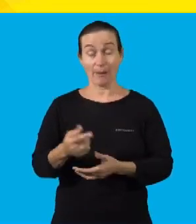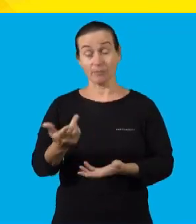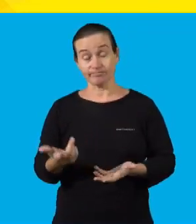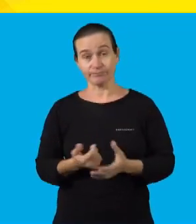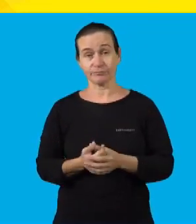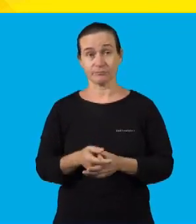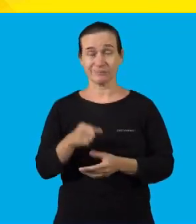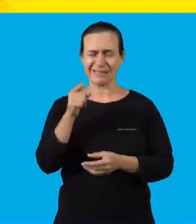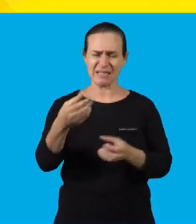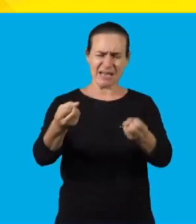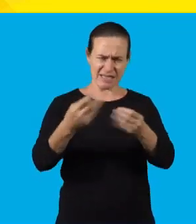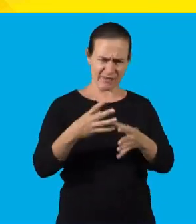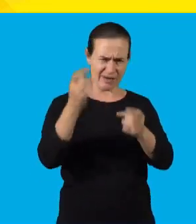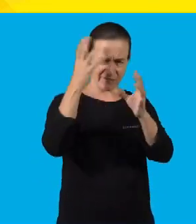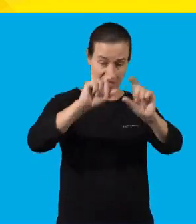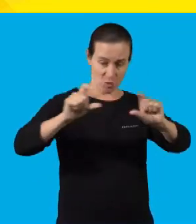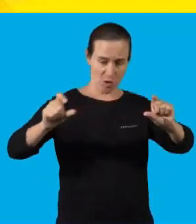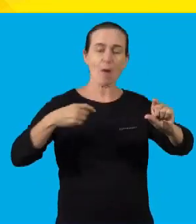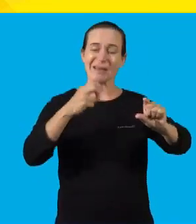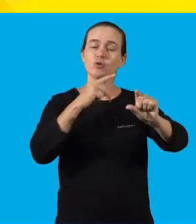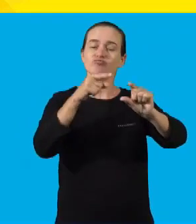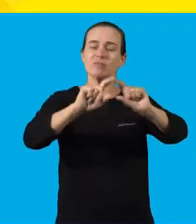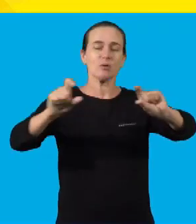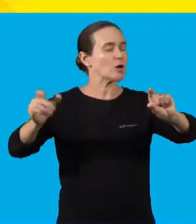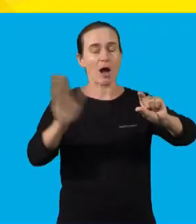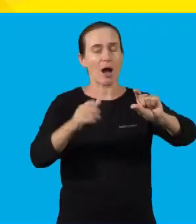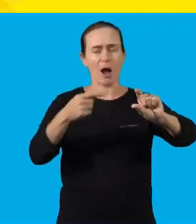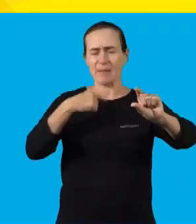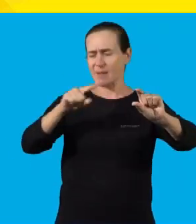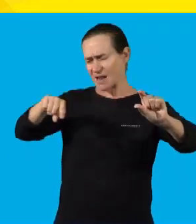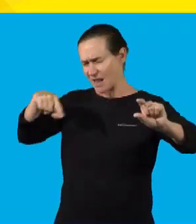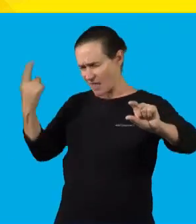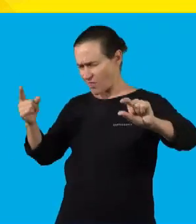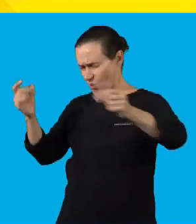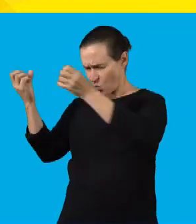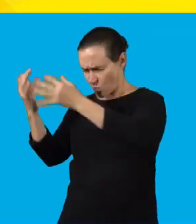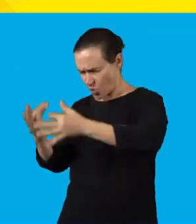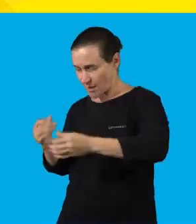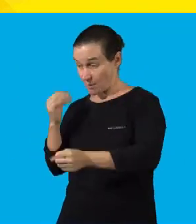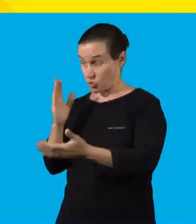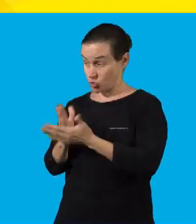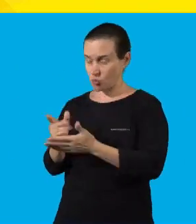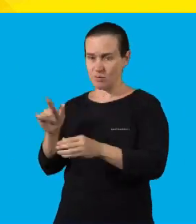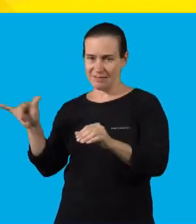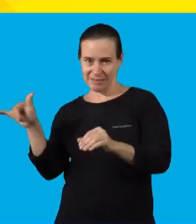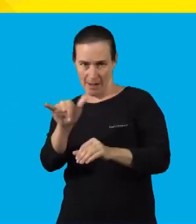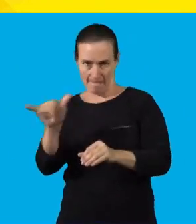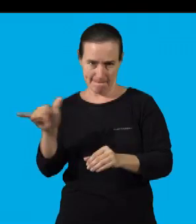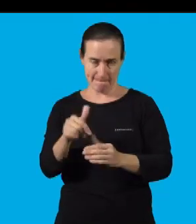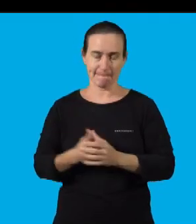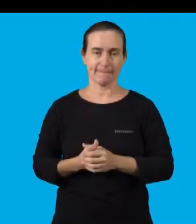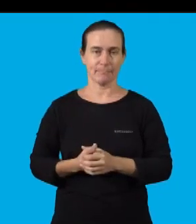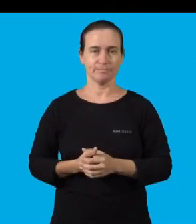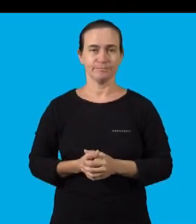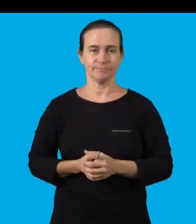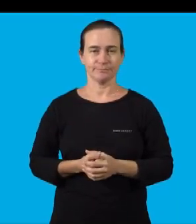you do not use the information that has been given. So this is the result that we are supposed to get in the end, right? So we